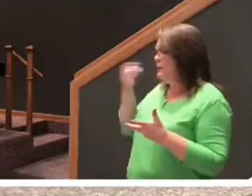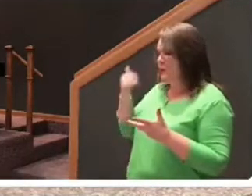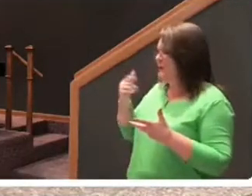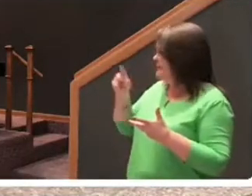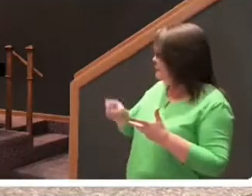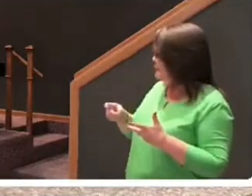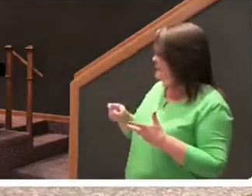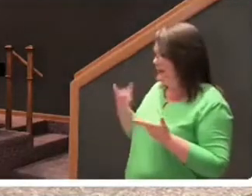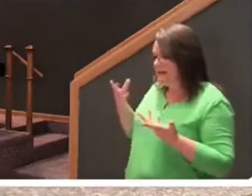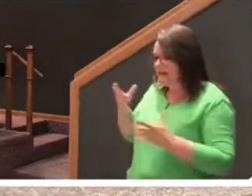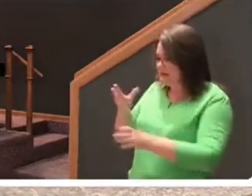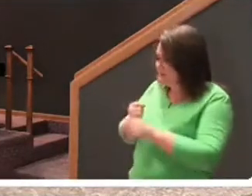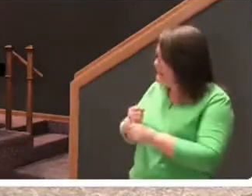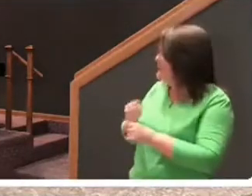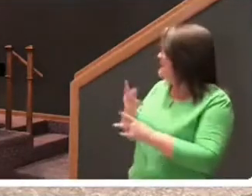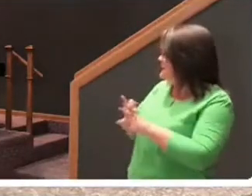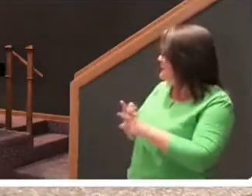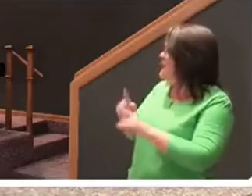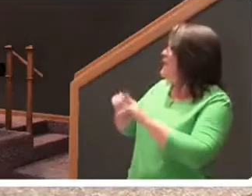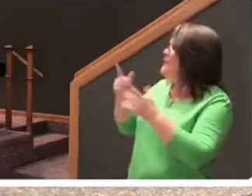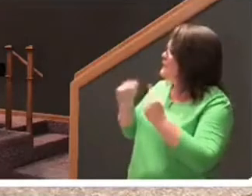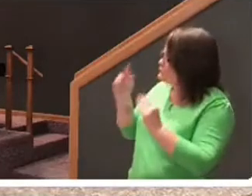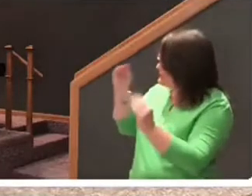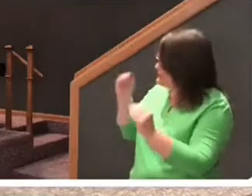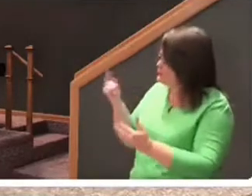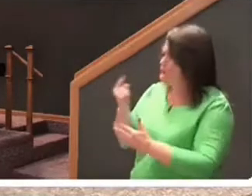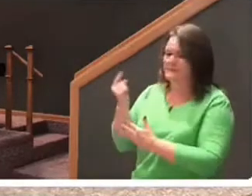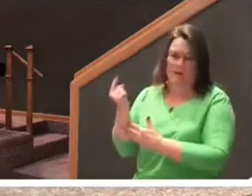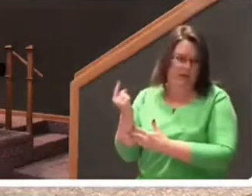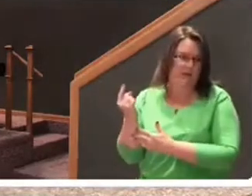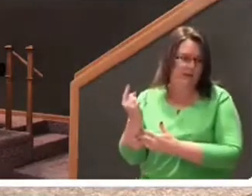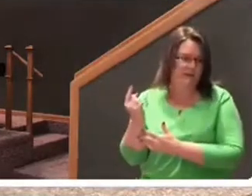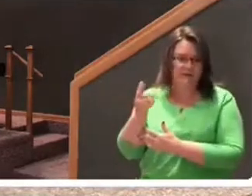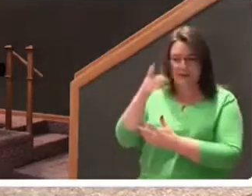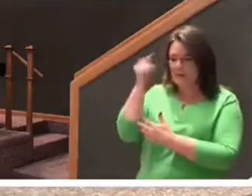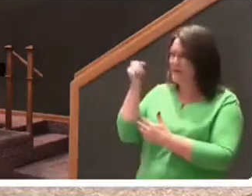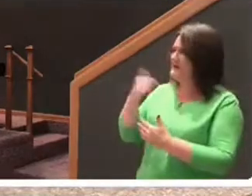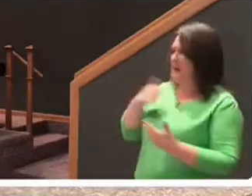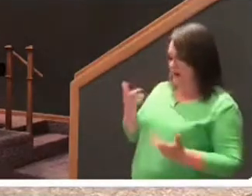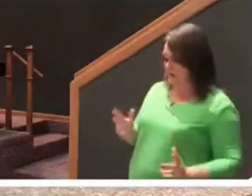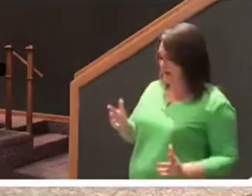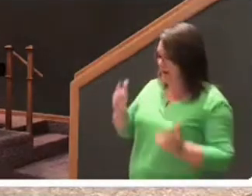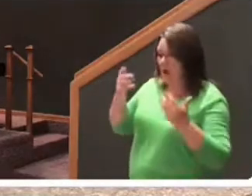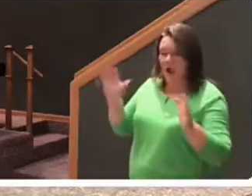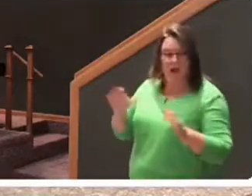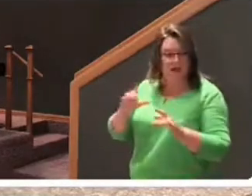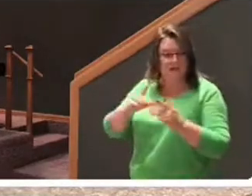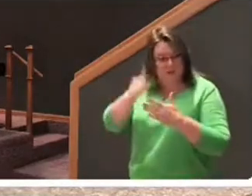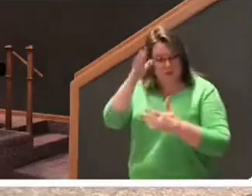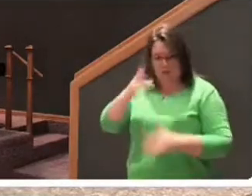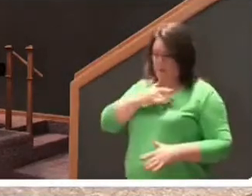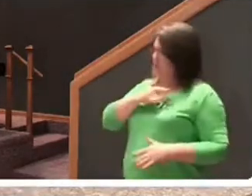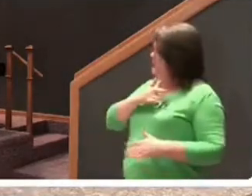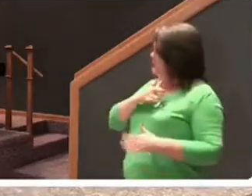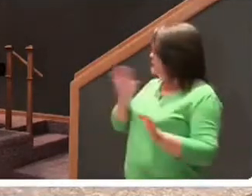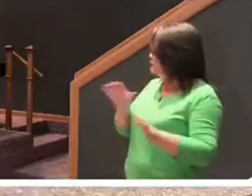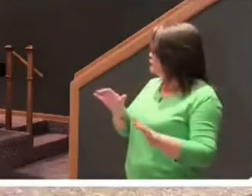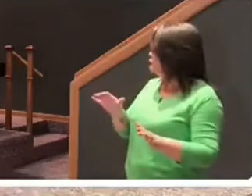to. But I'm trying to teach you something that, because I'm done. I've done what God laid on my heart to do,